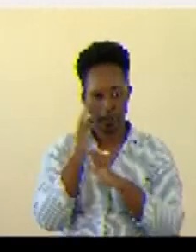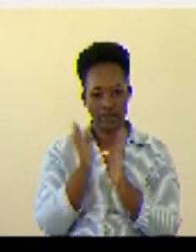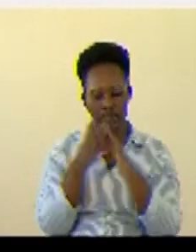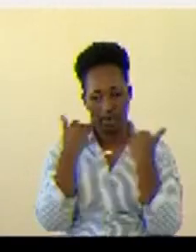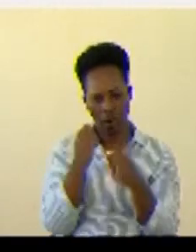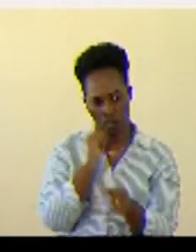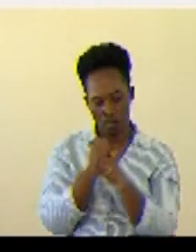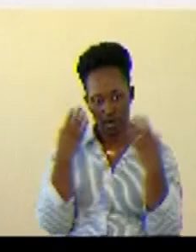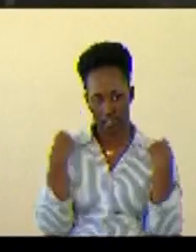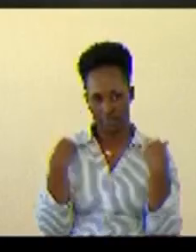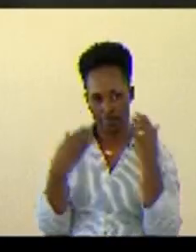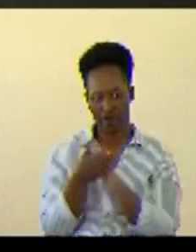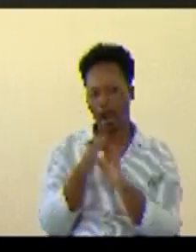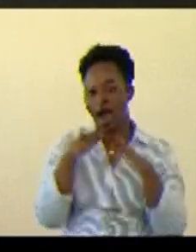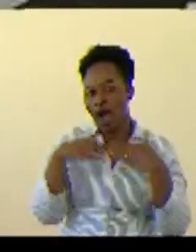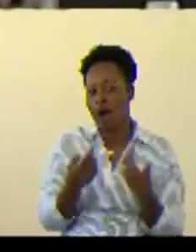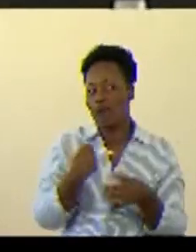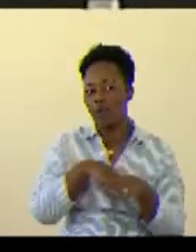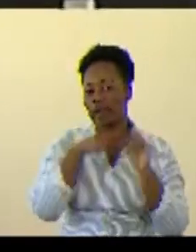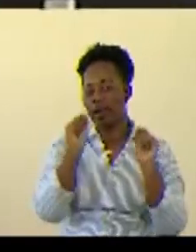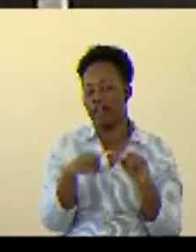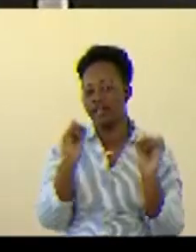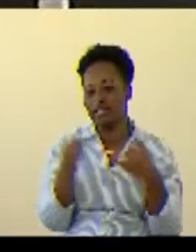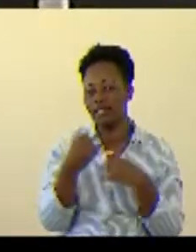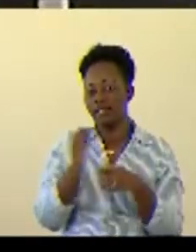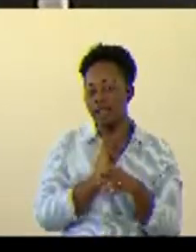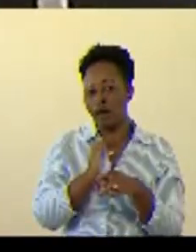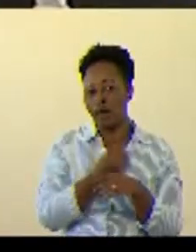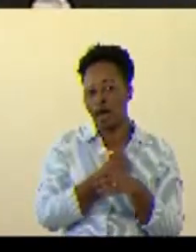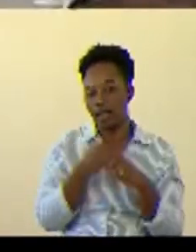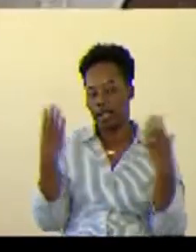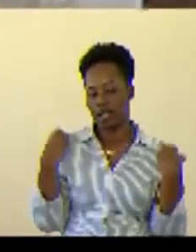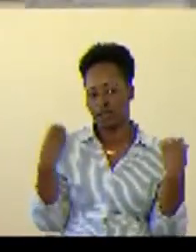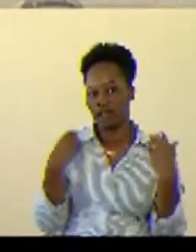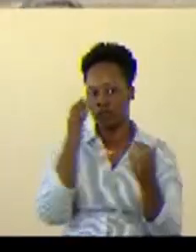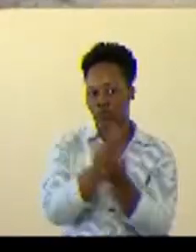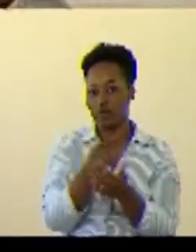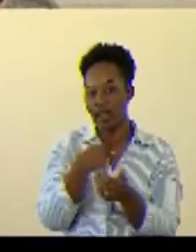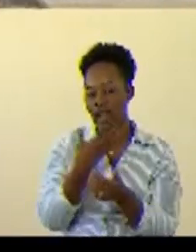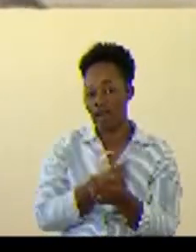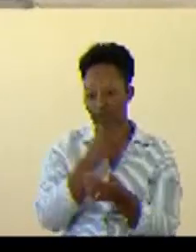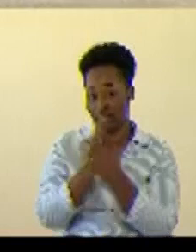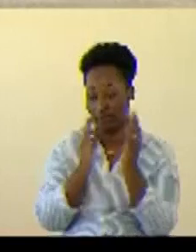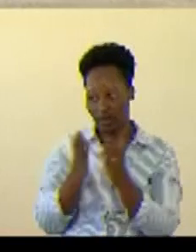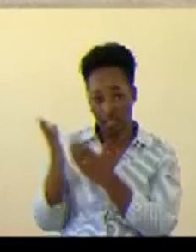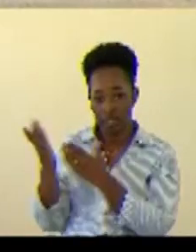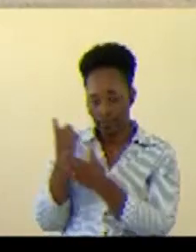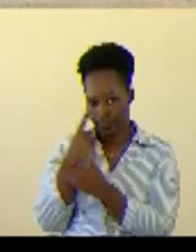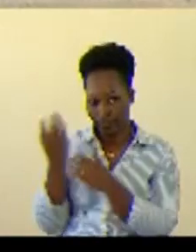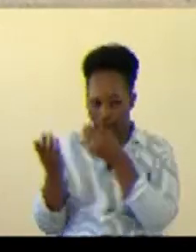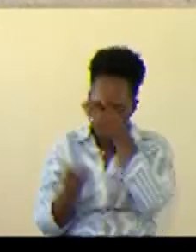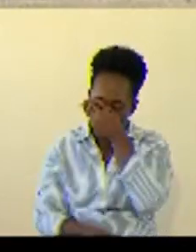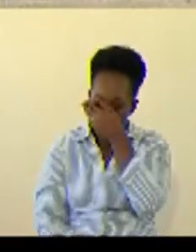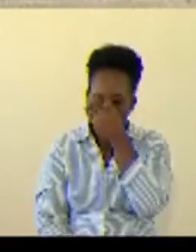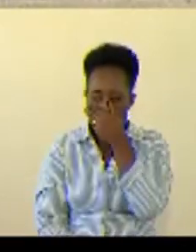do the experiment of how can we test as you see, surely I have something here in front of me.